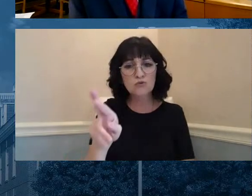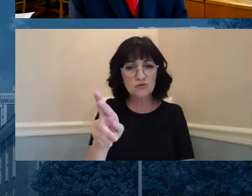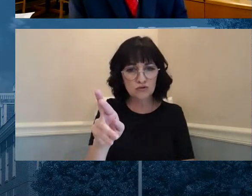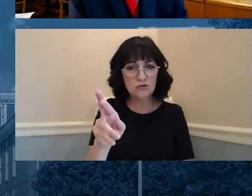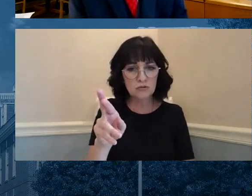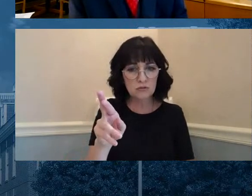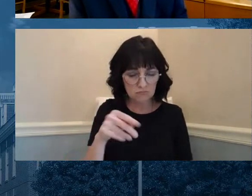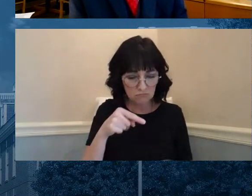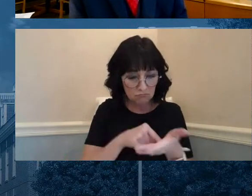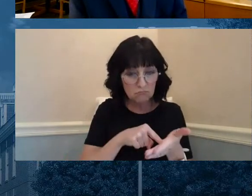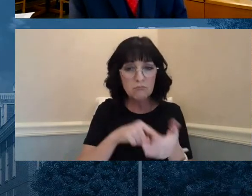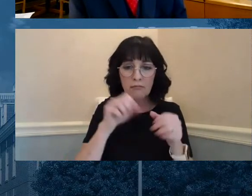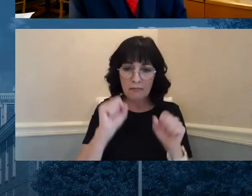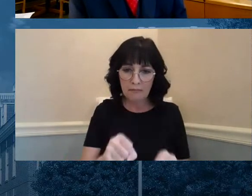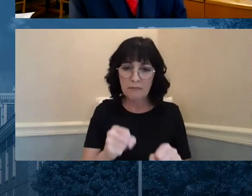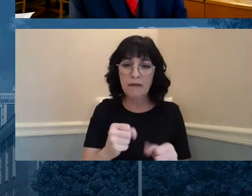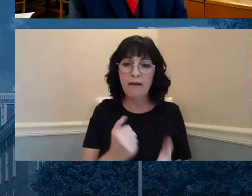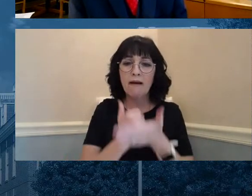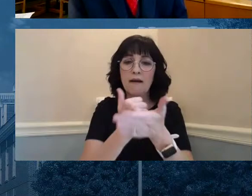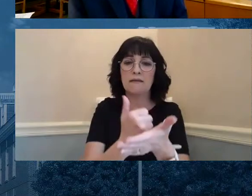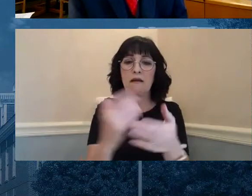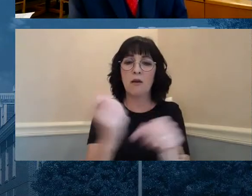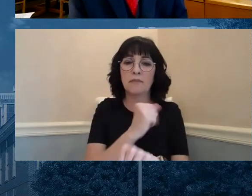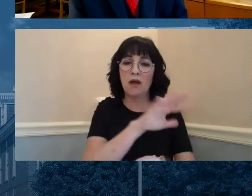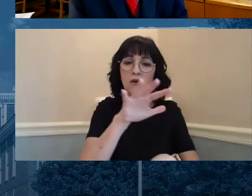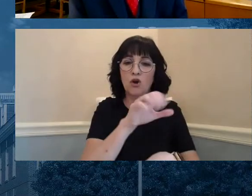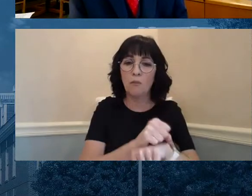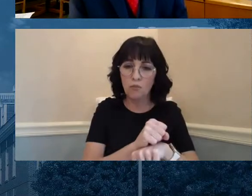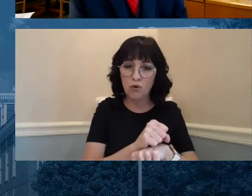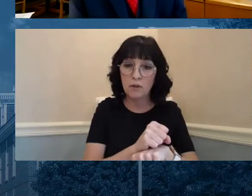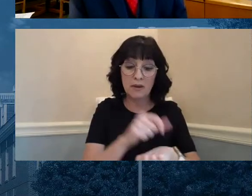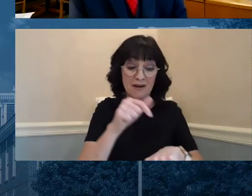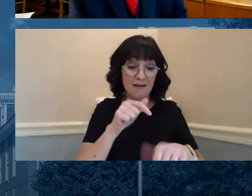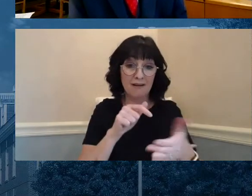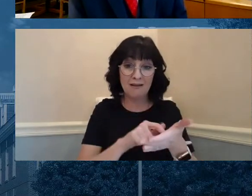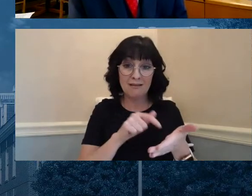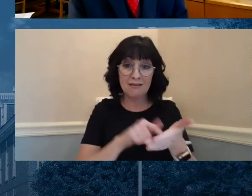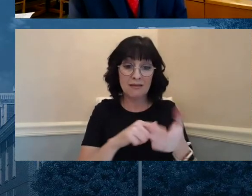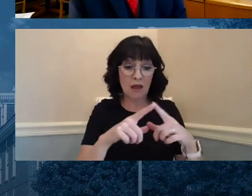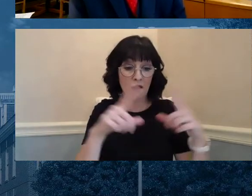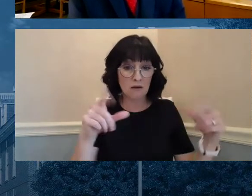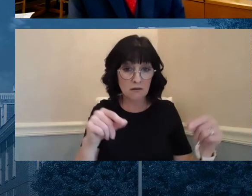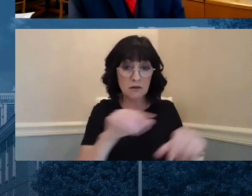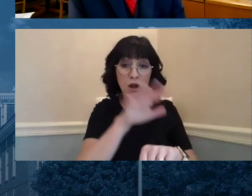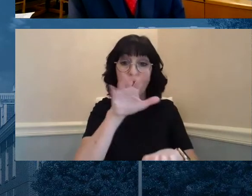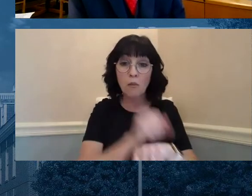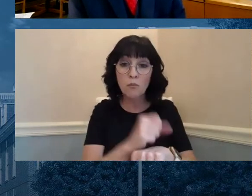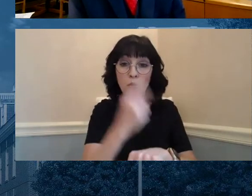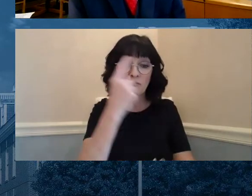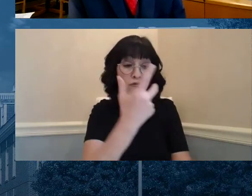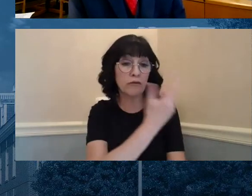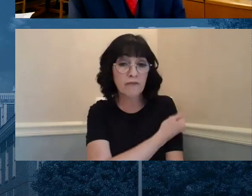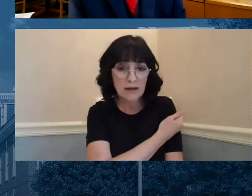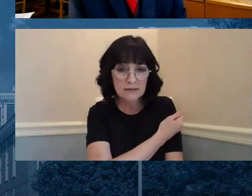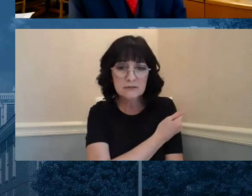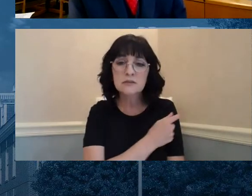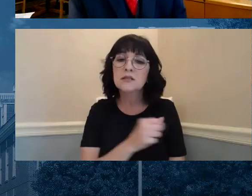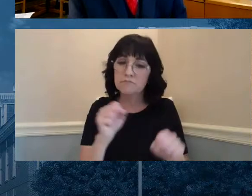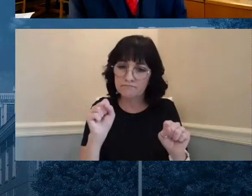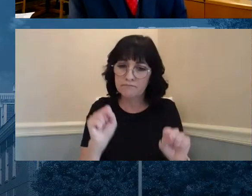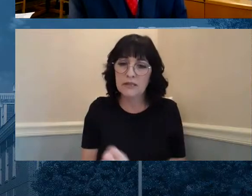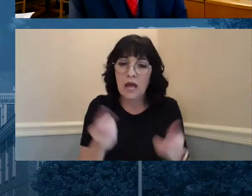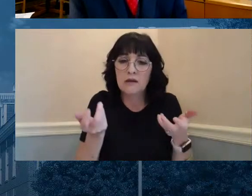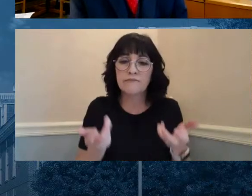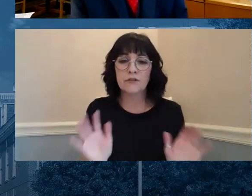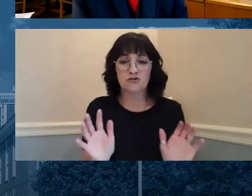at BB Healthcare so that they can come in and get that vaccine into their arms. Next slide, please. I want to